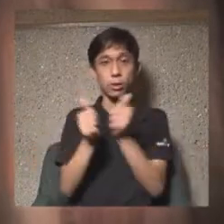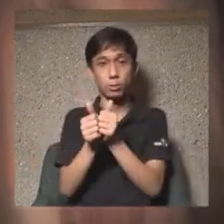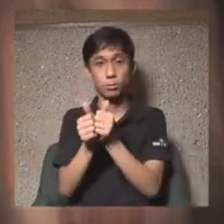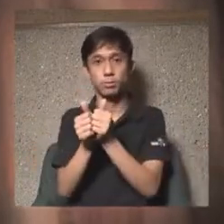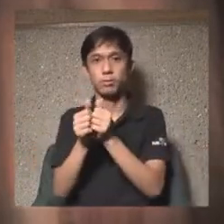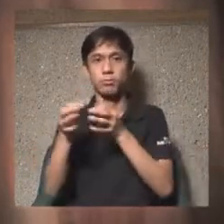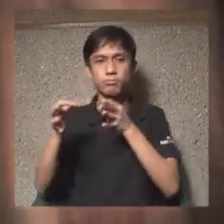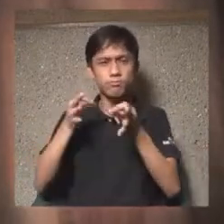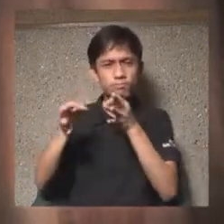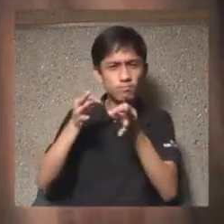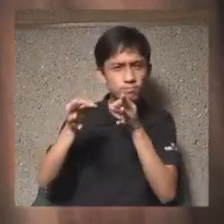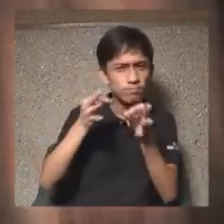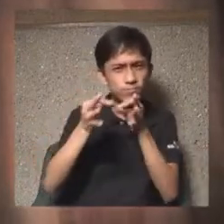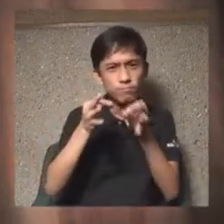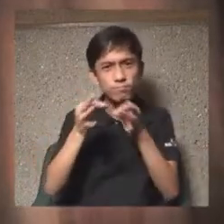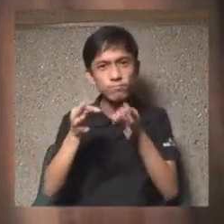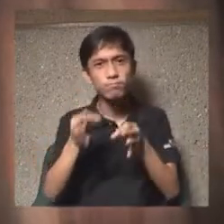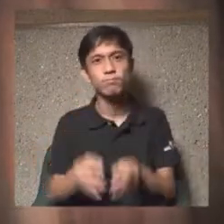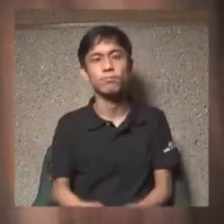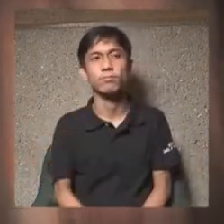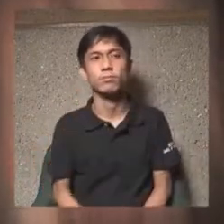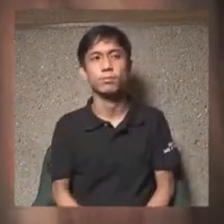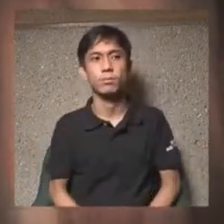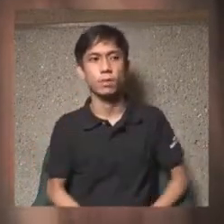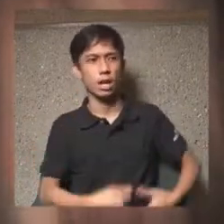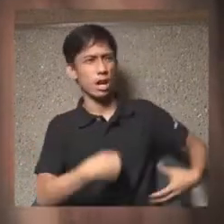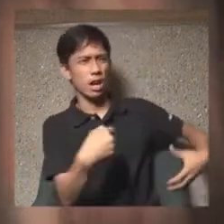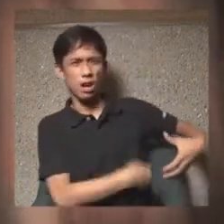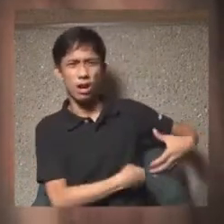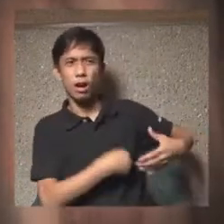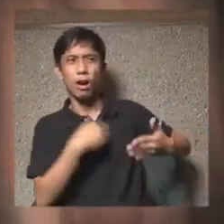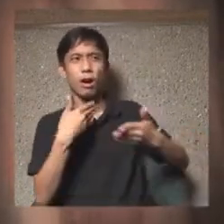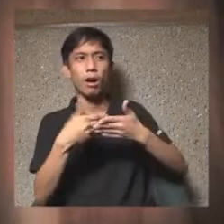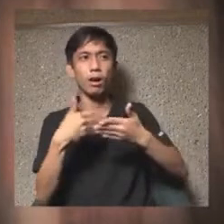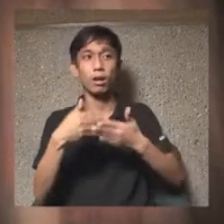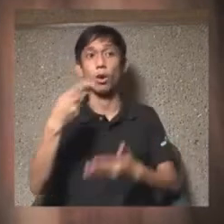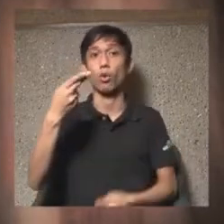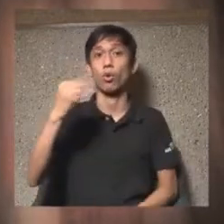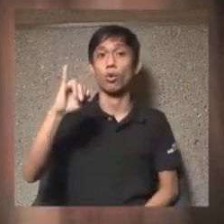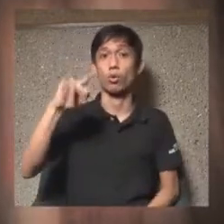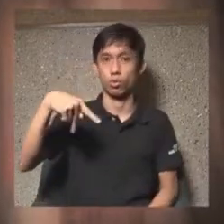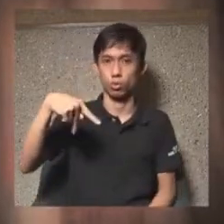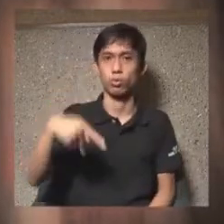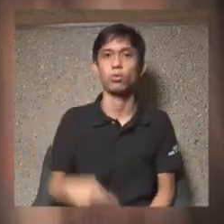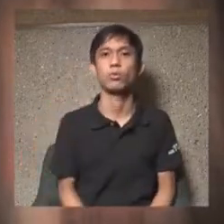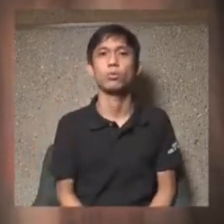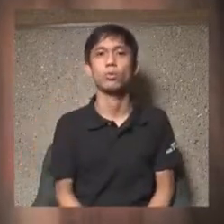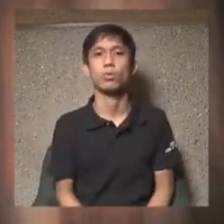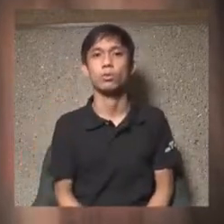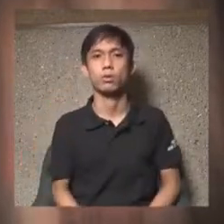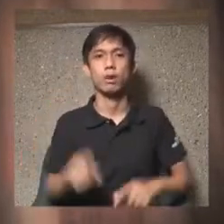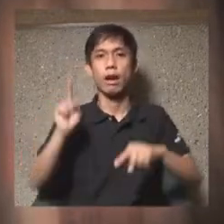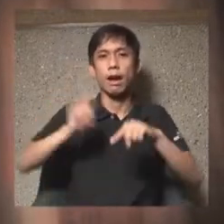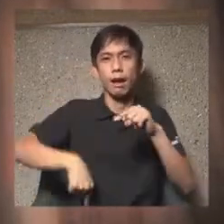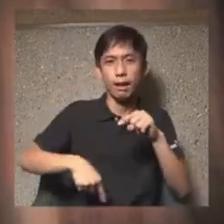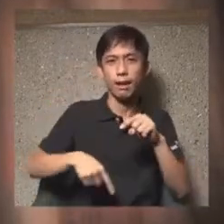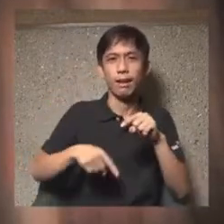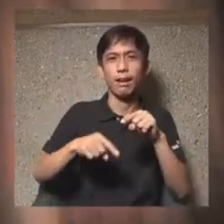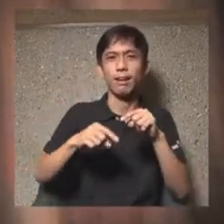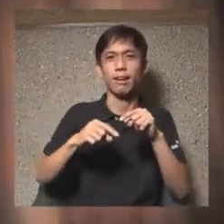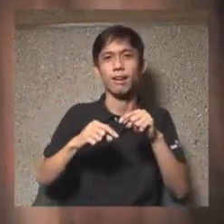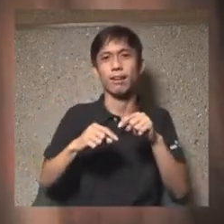groin, and it got hurt because it wasn't doing well for him. Are you